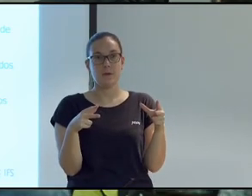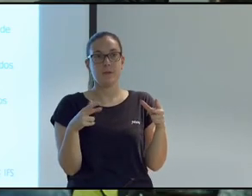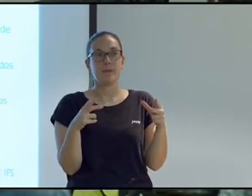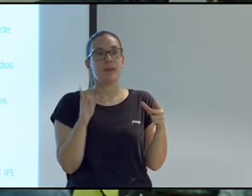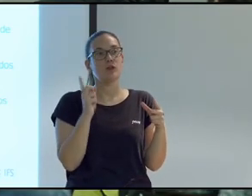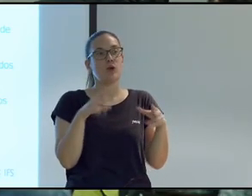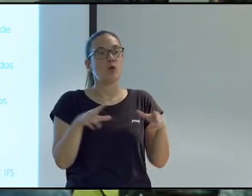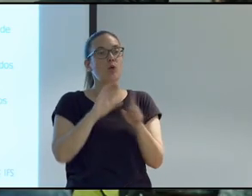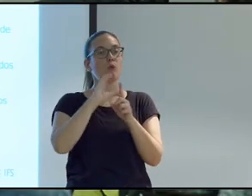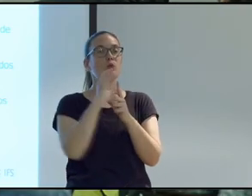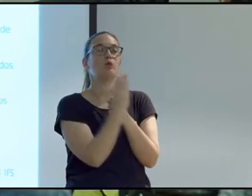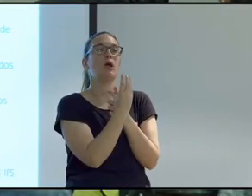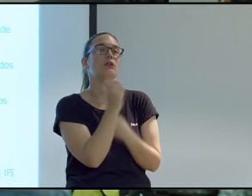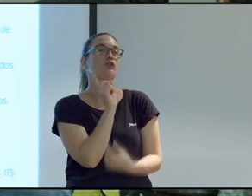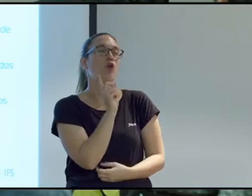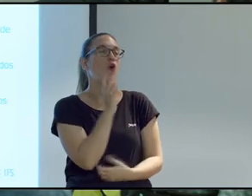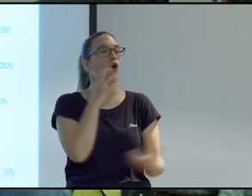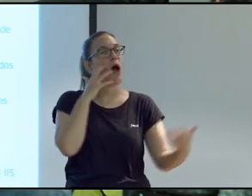to. In other words,